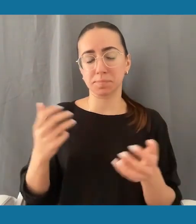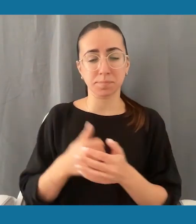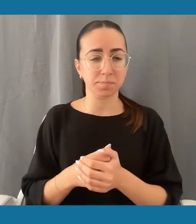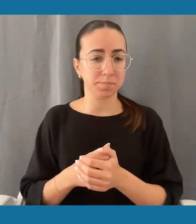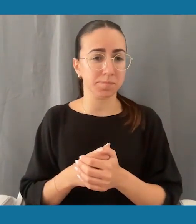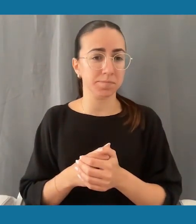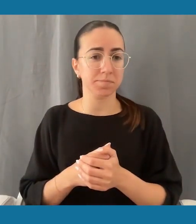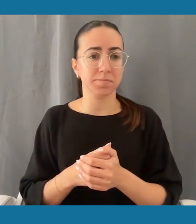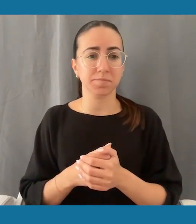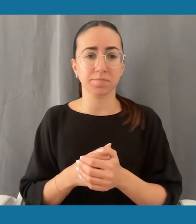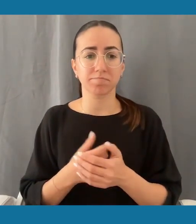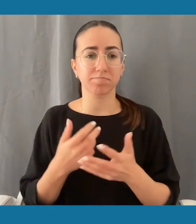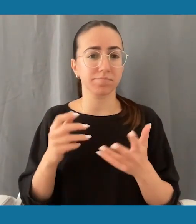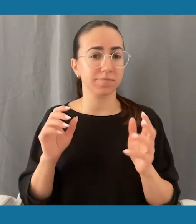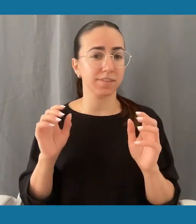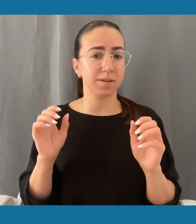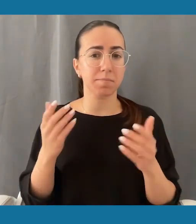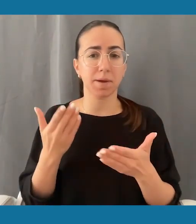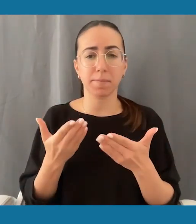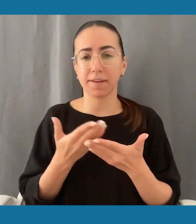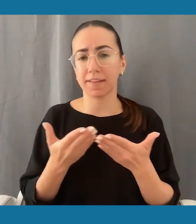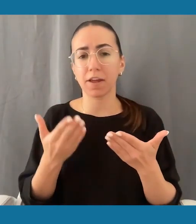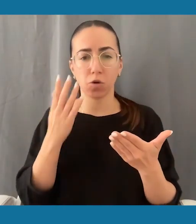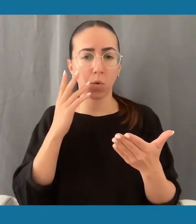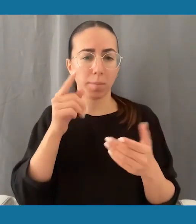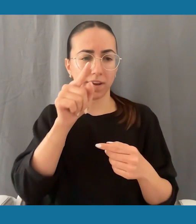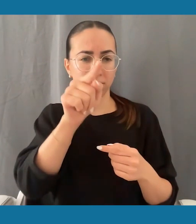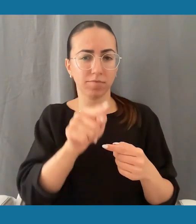They include all of the items on your screen now. So